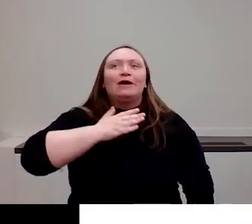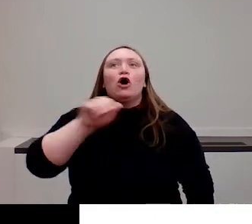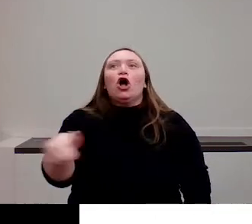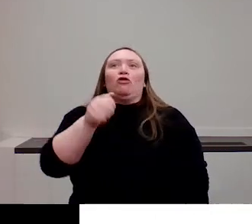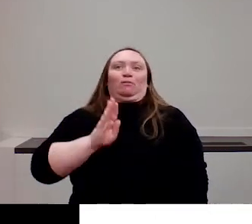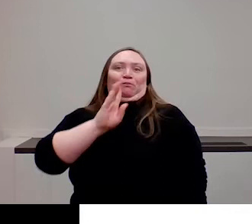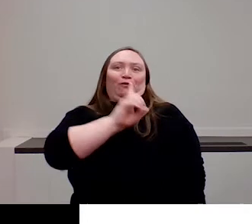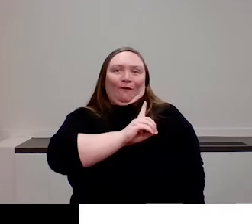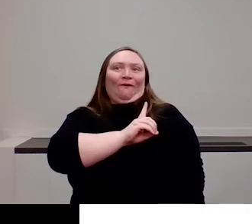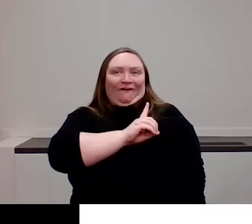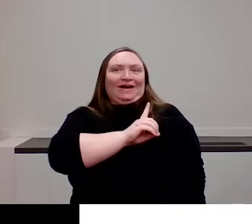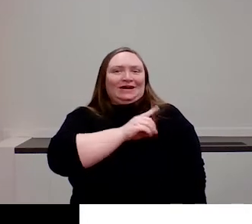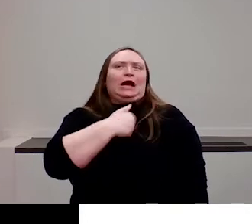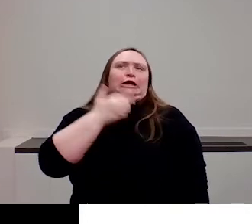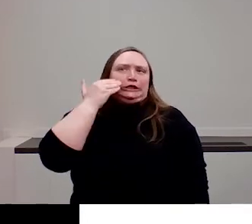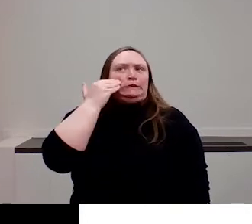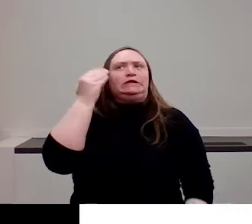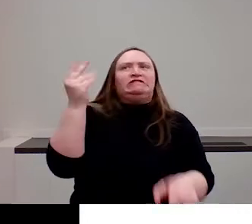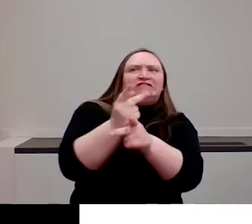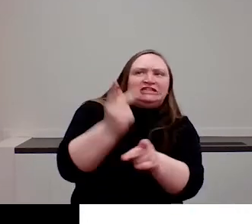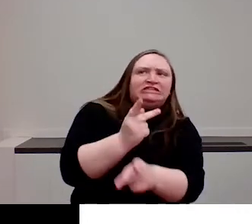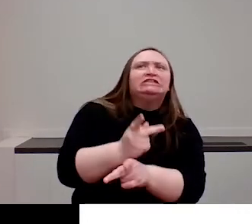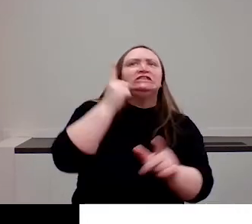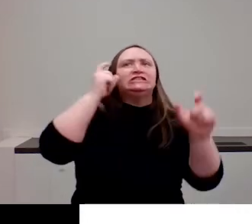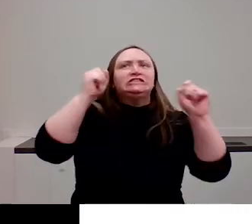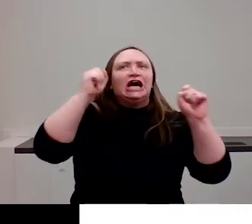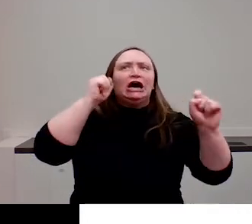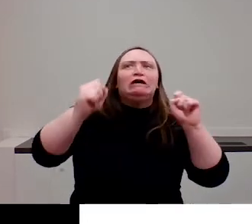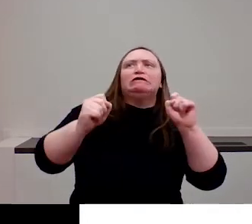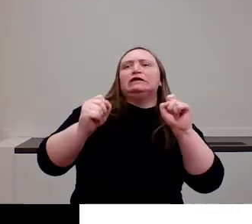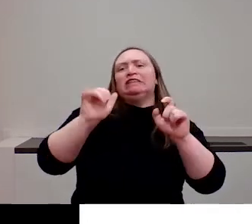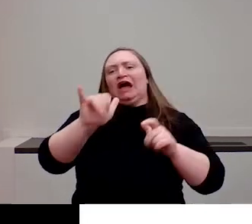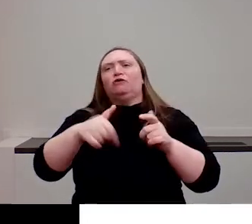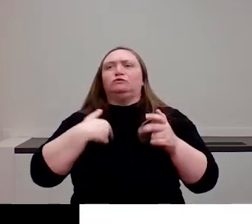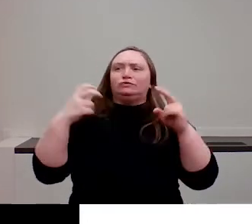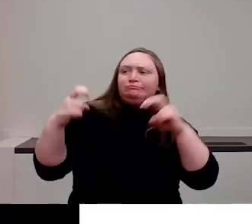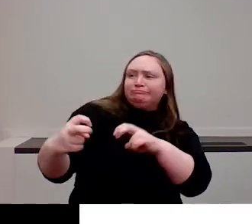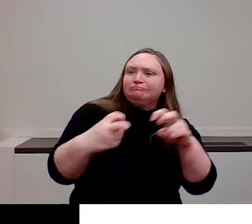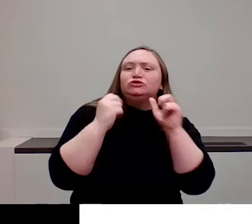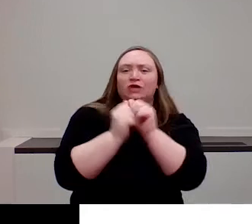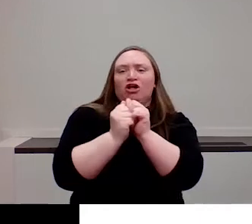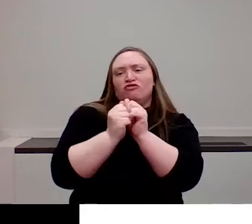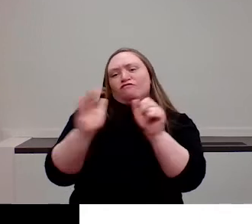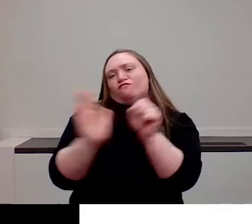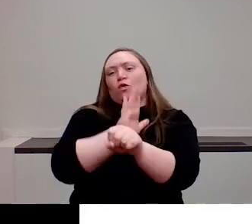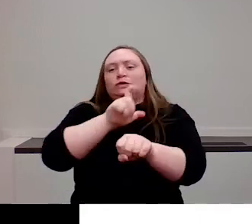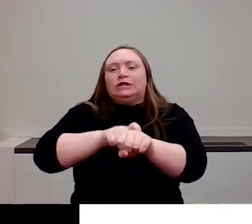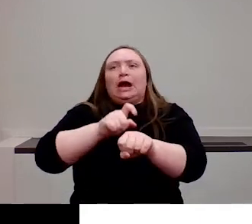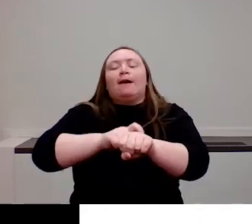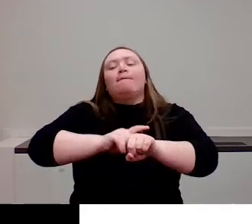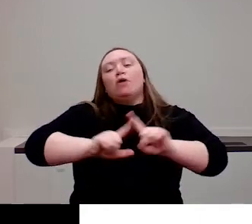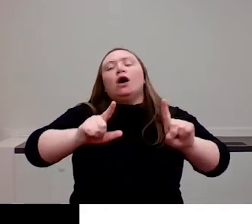members working out some sound quality issues. Next time we'll sit near one another for the whole session, hopefully. I did